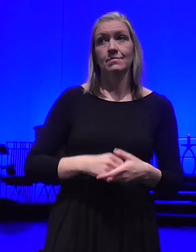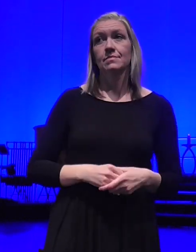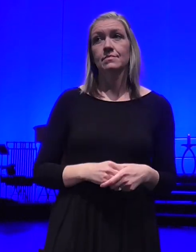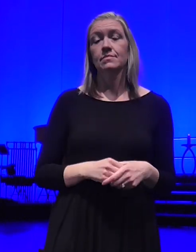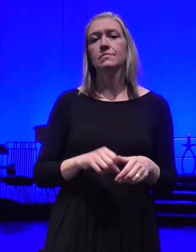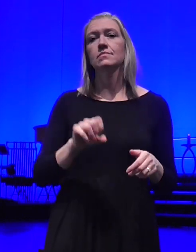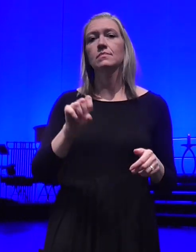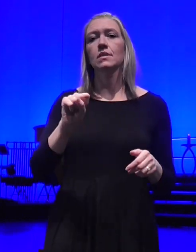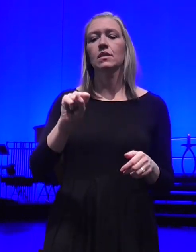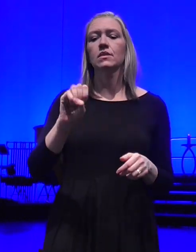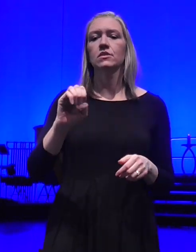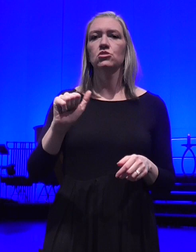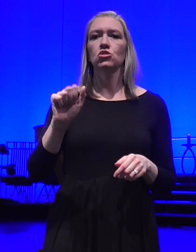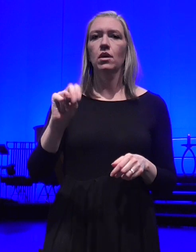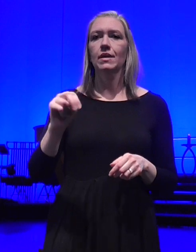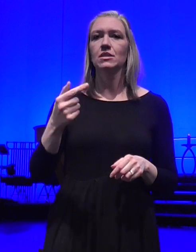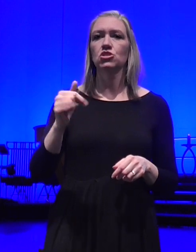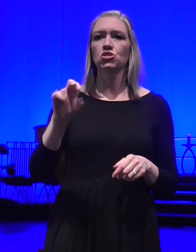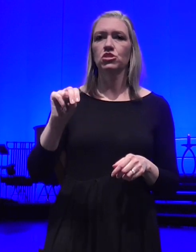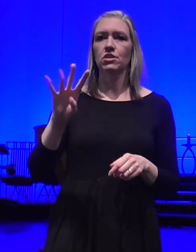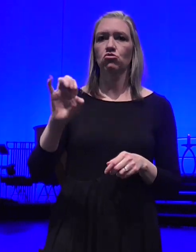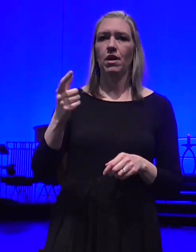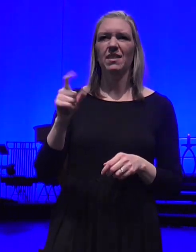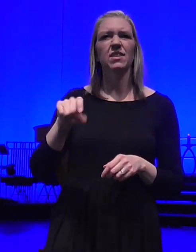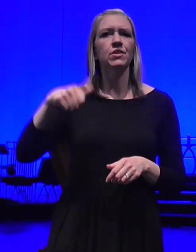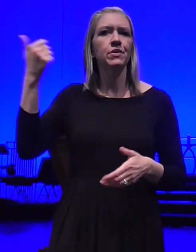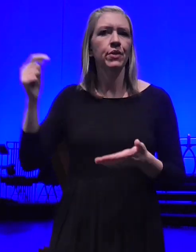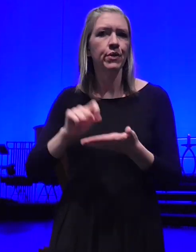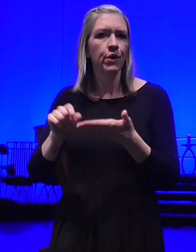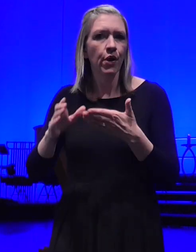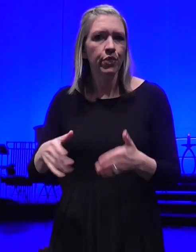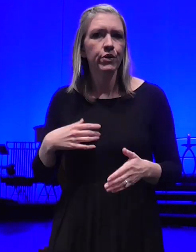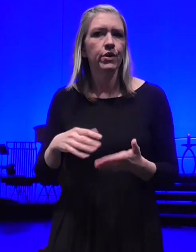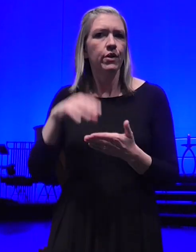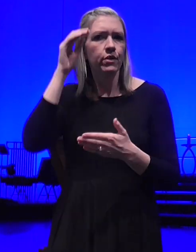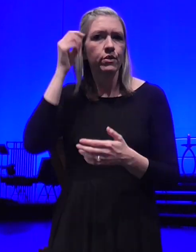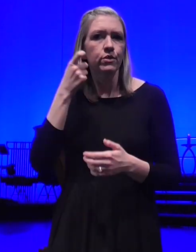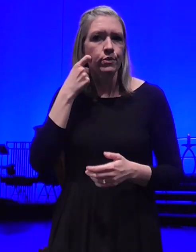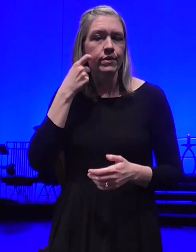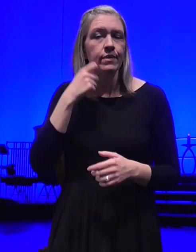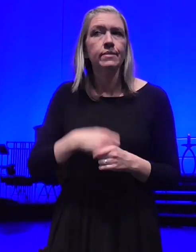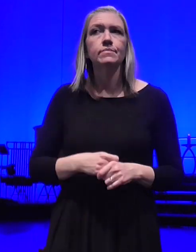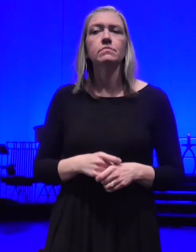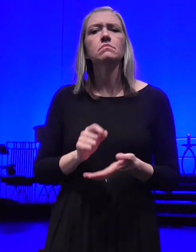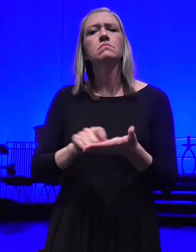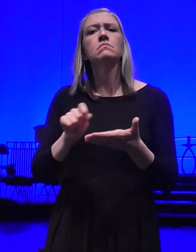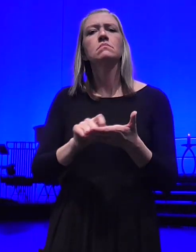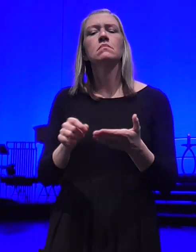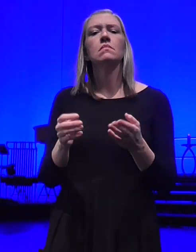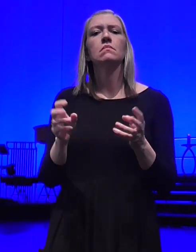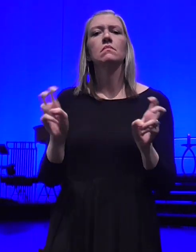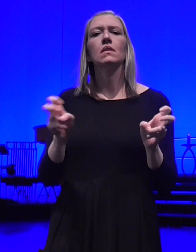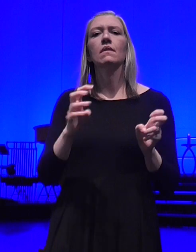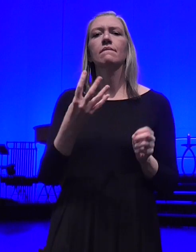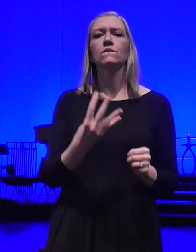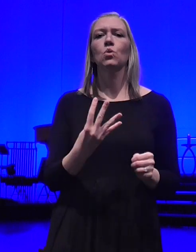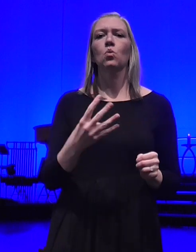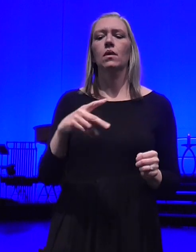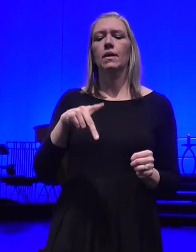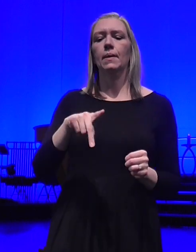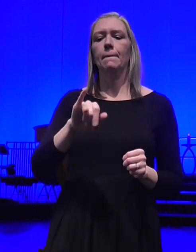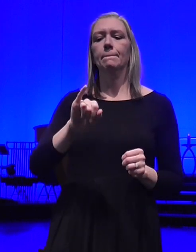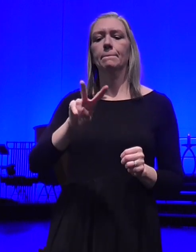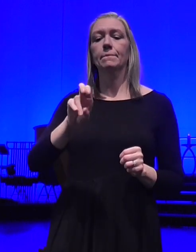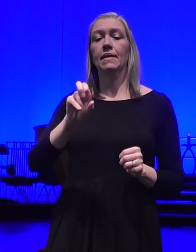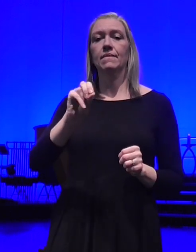Sean Ginwright, another new author I've been introduced to, has written The Four Pivots, and I highly recommend. I